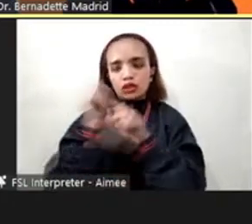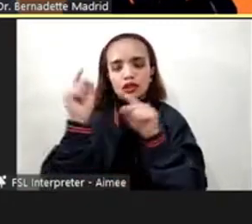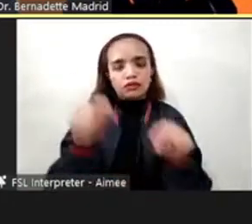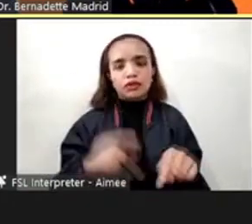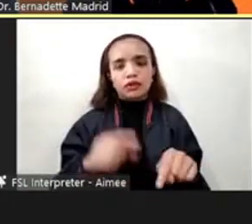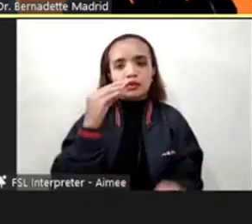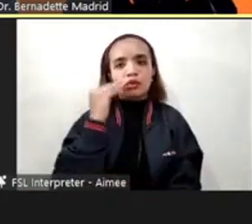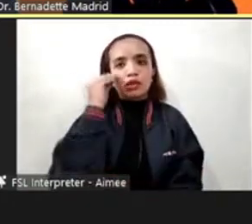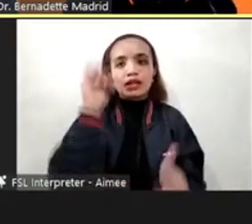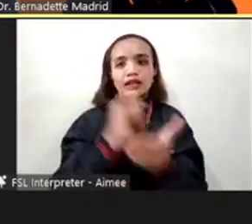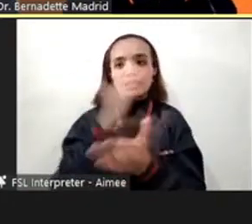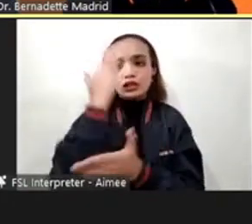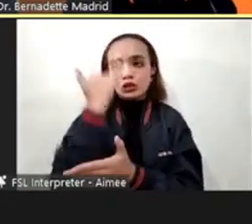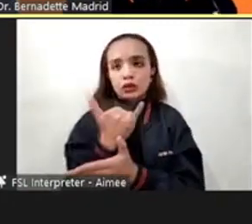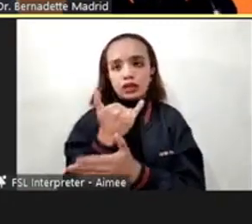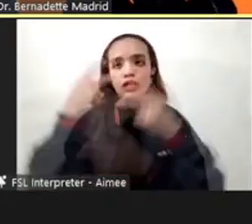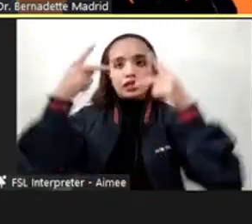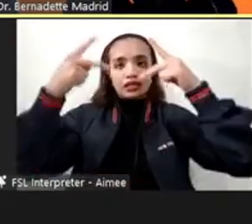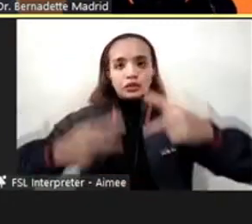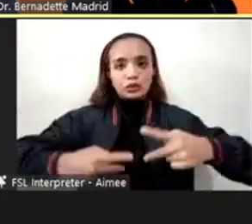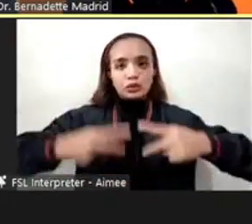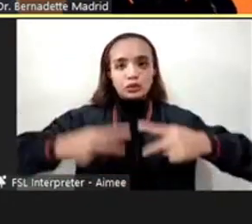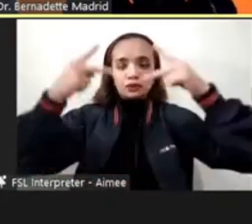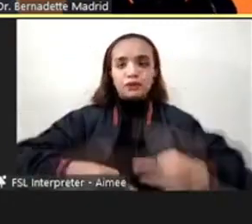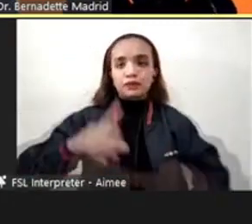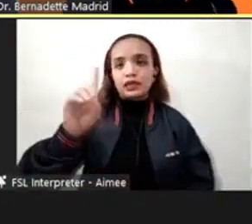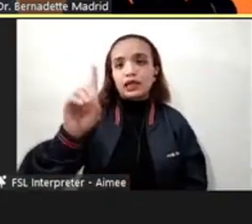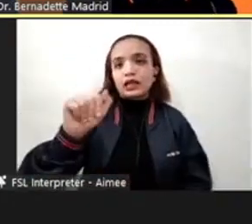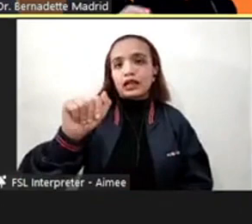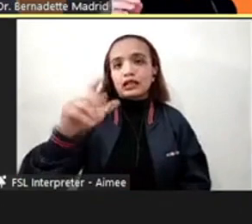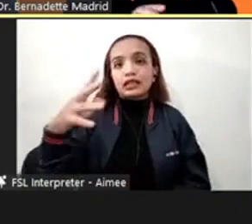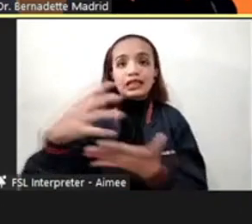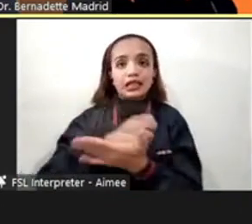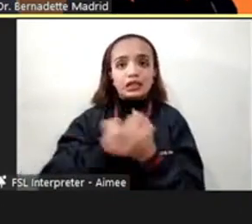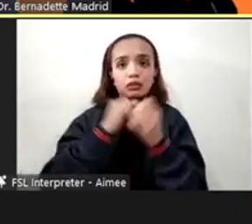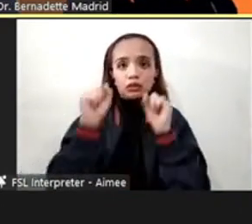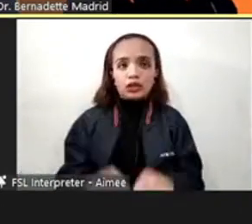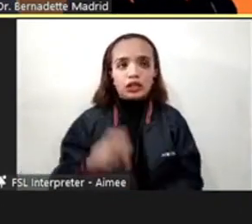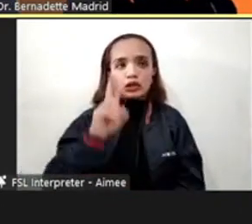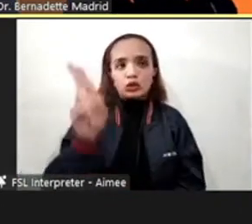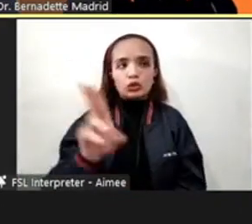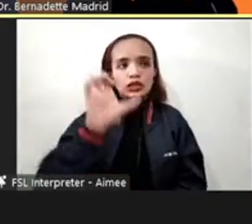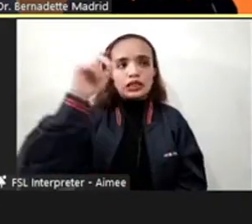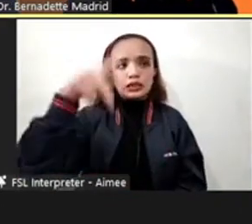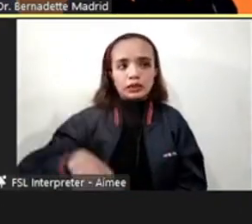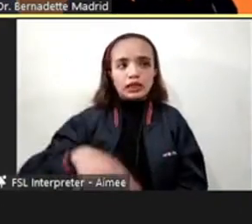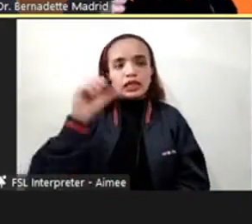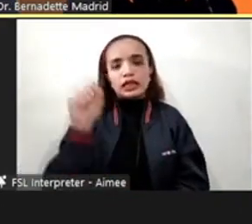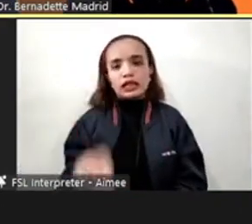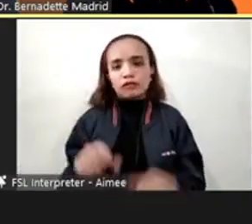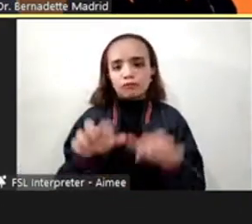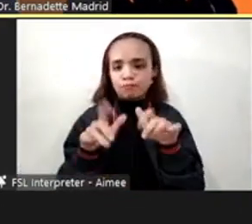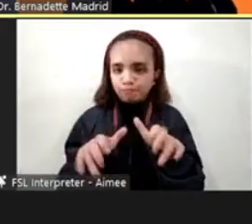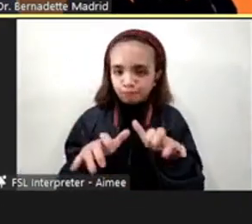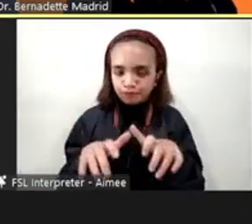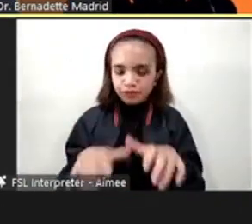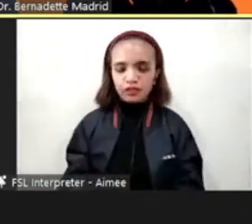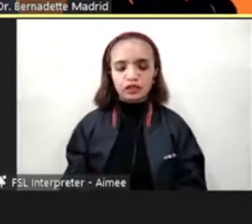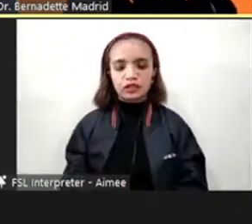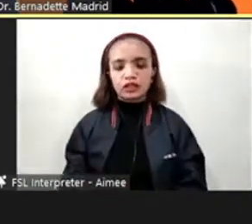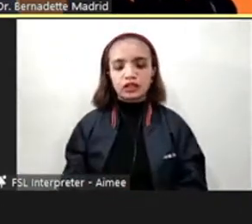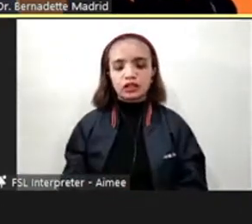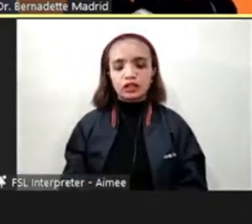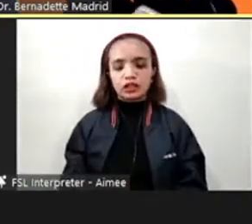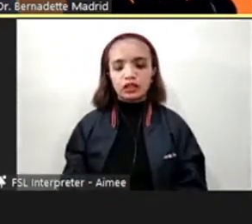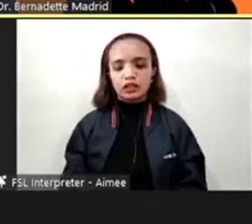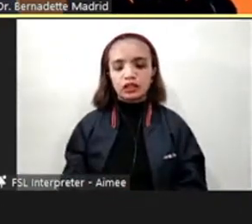ng web-based database that you can even use your cell phone to put in data, and that people working from